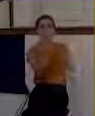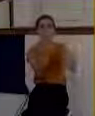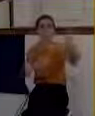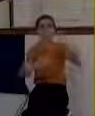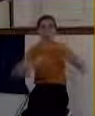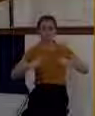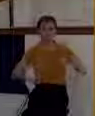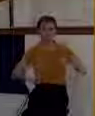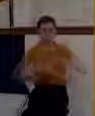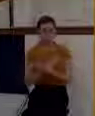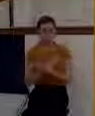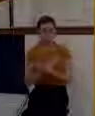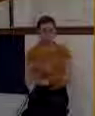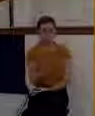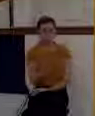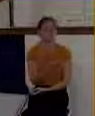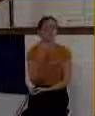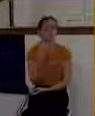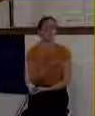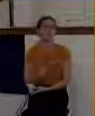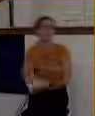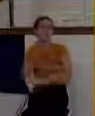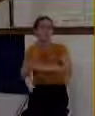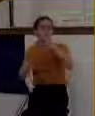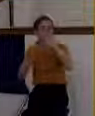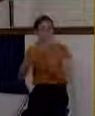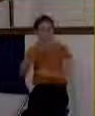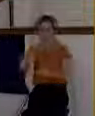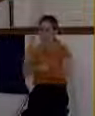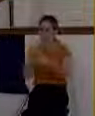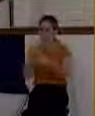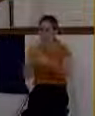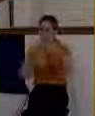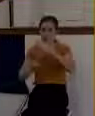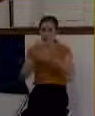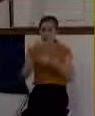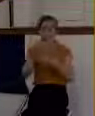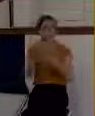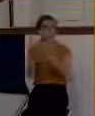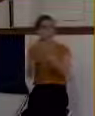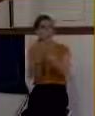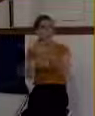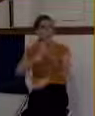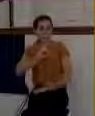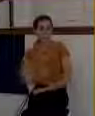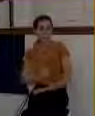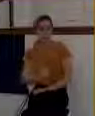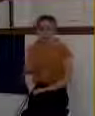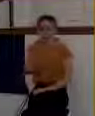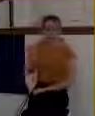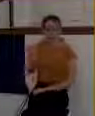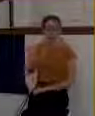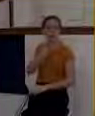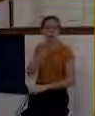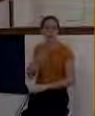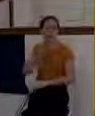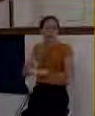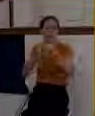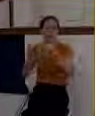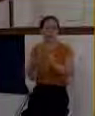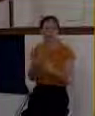prophet believed this prophecy, and he wanted to make sure that his grave wasn't disturbed or defiled